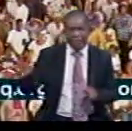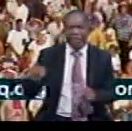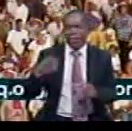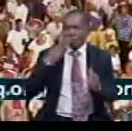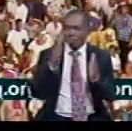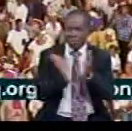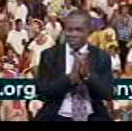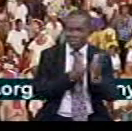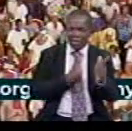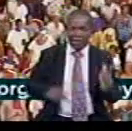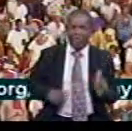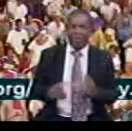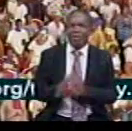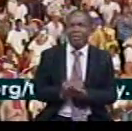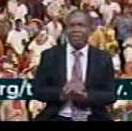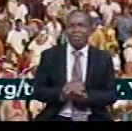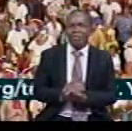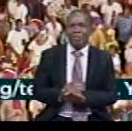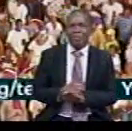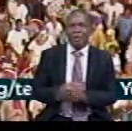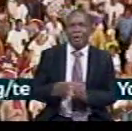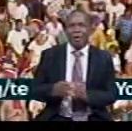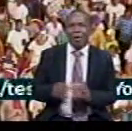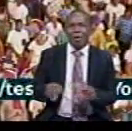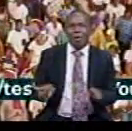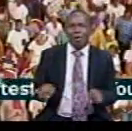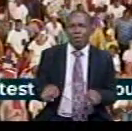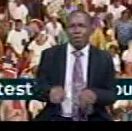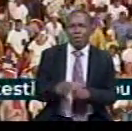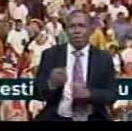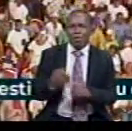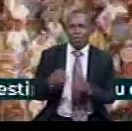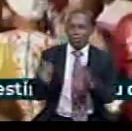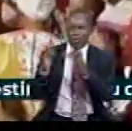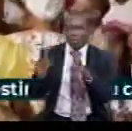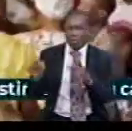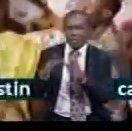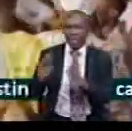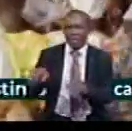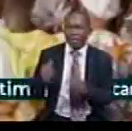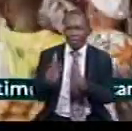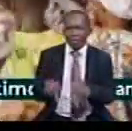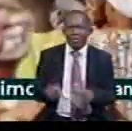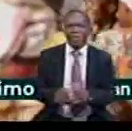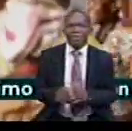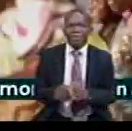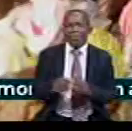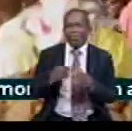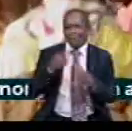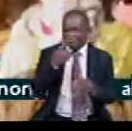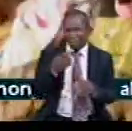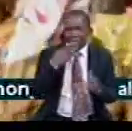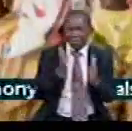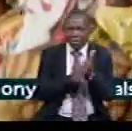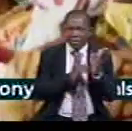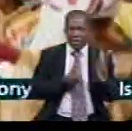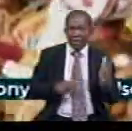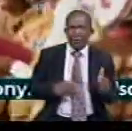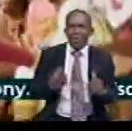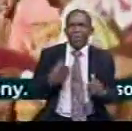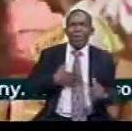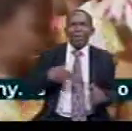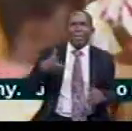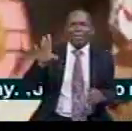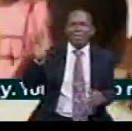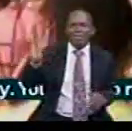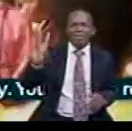Lord. Also from YouTube, Chineye is saying, praise the Lord. My 7 years old